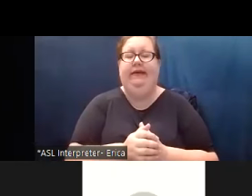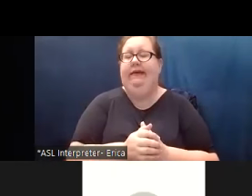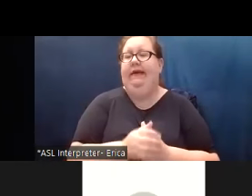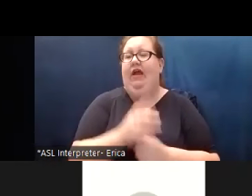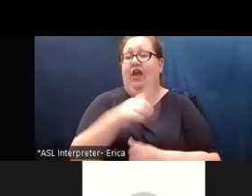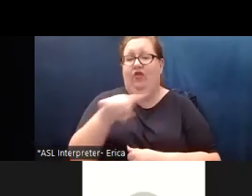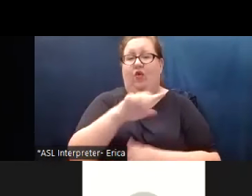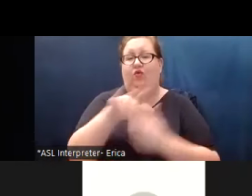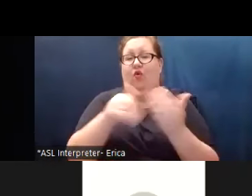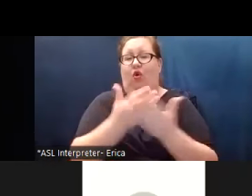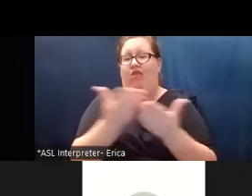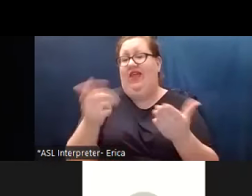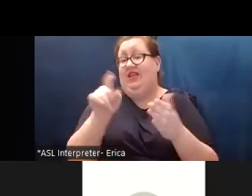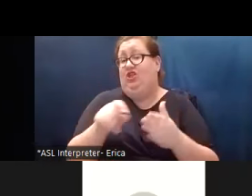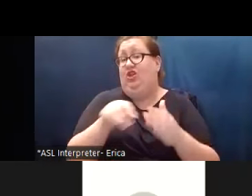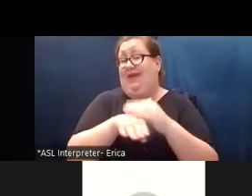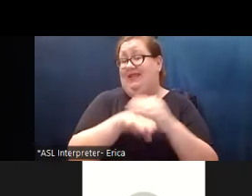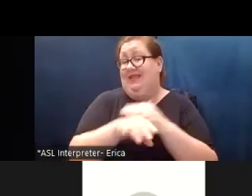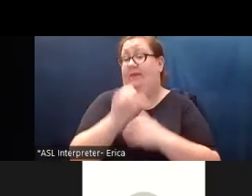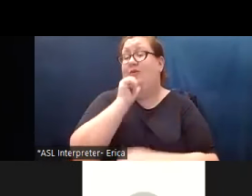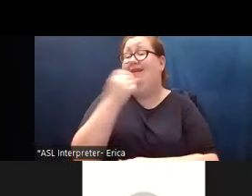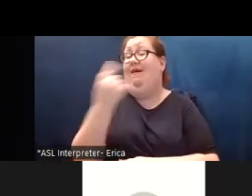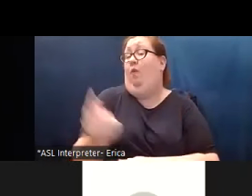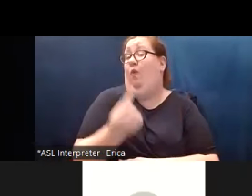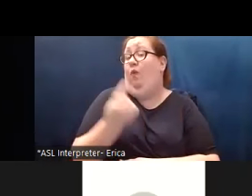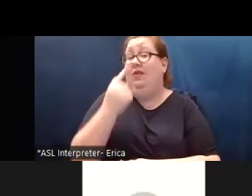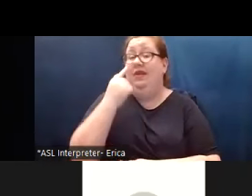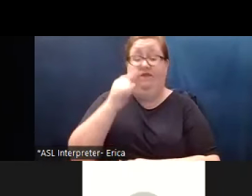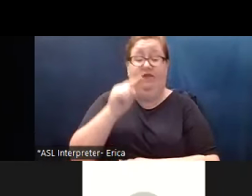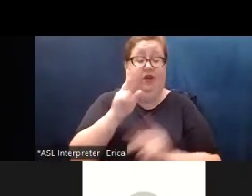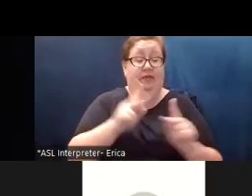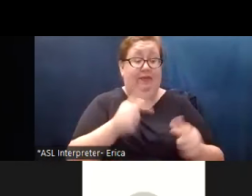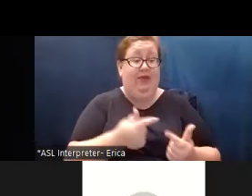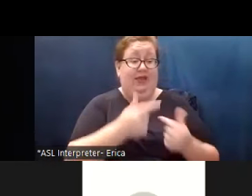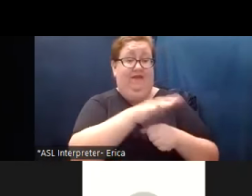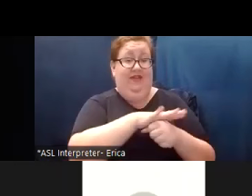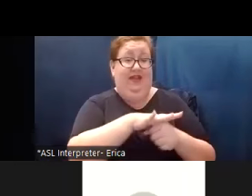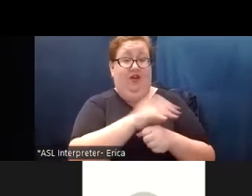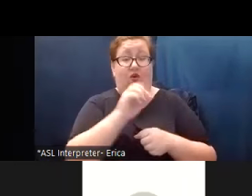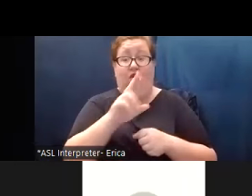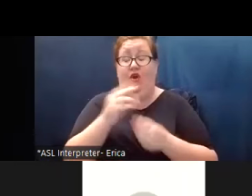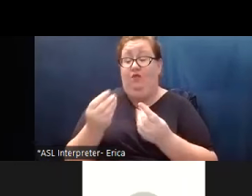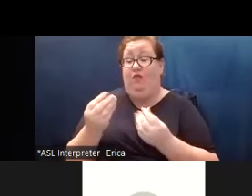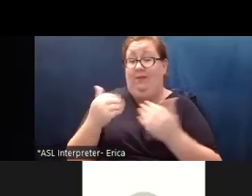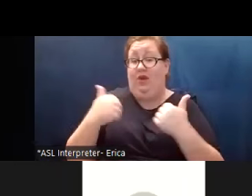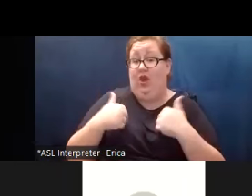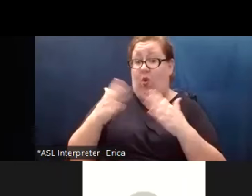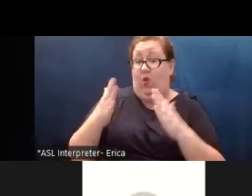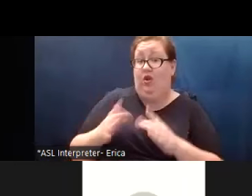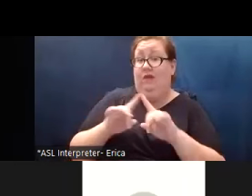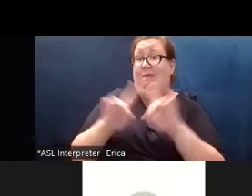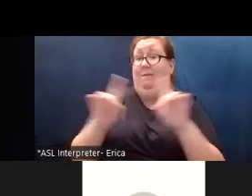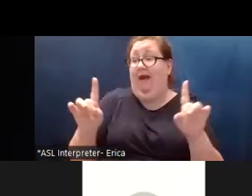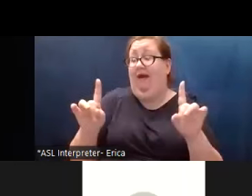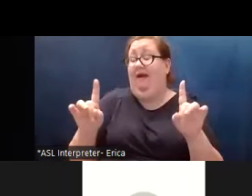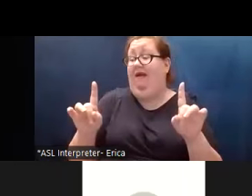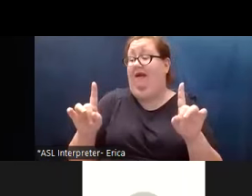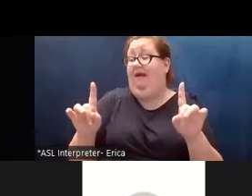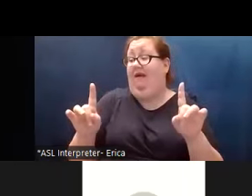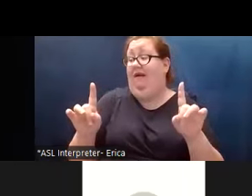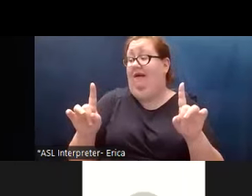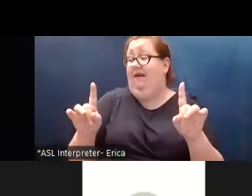those are all things that should be accessible, not only for the residents and the property owners, but also online,